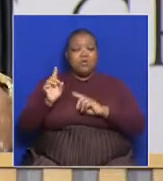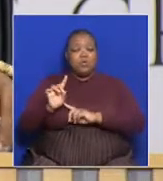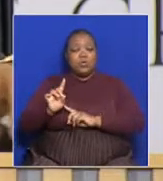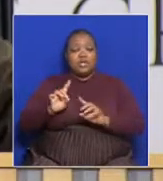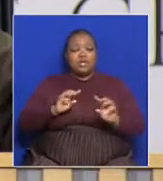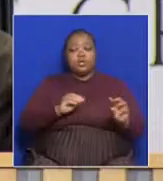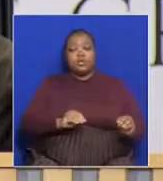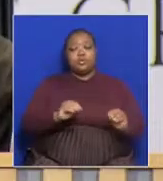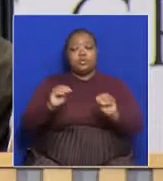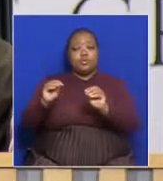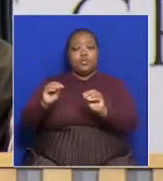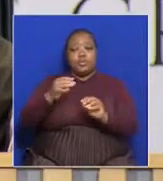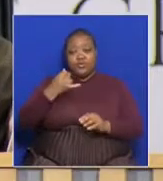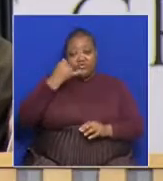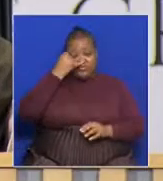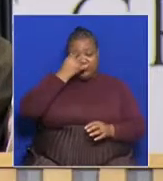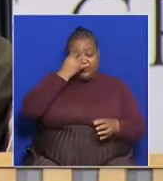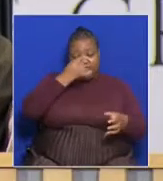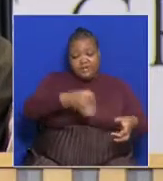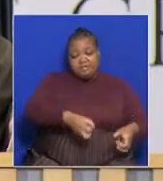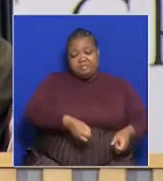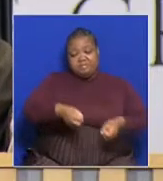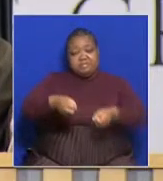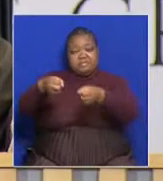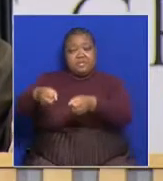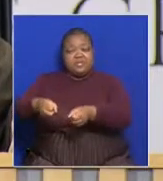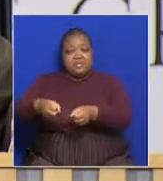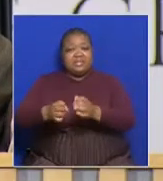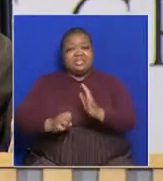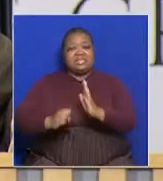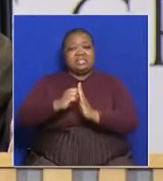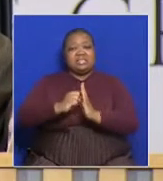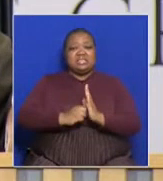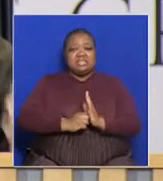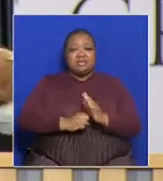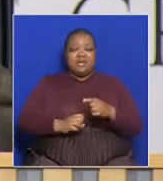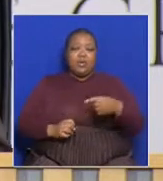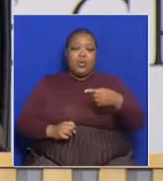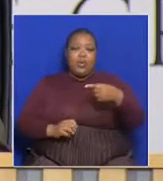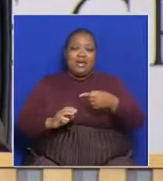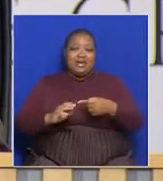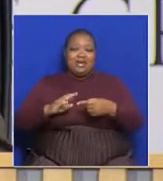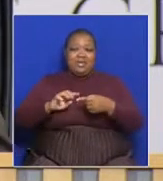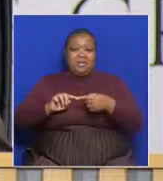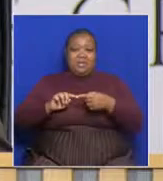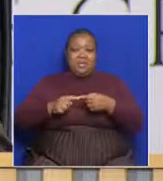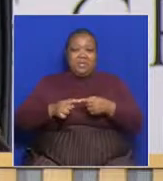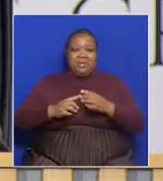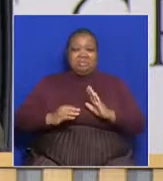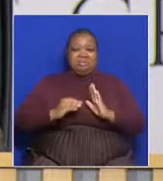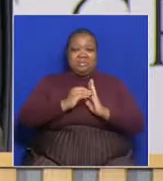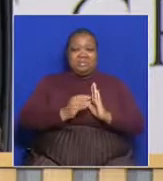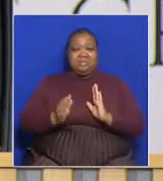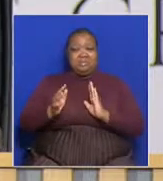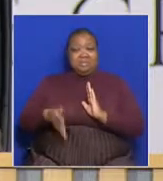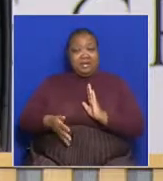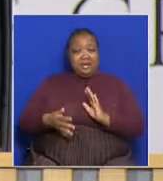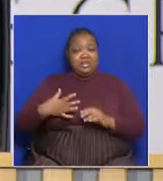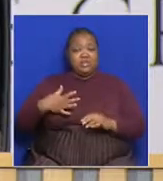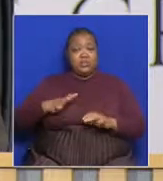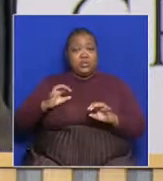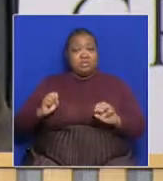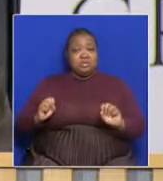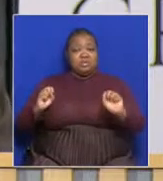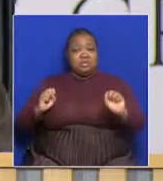yet my statement only reflected one point. So I'd like to point out on my initial engagement with the